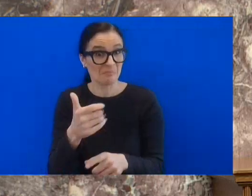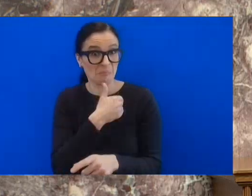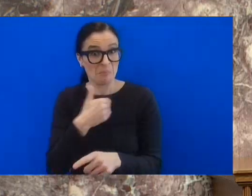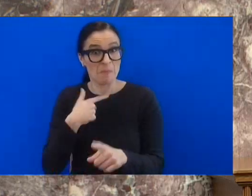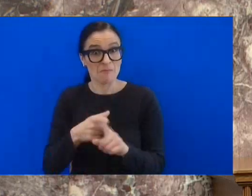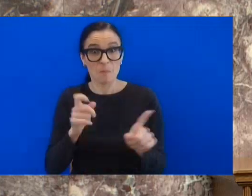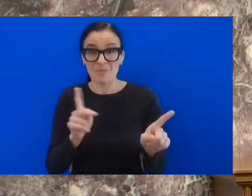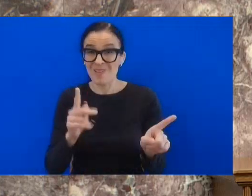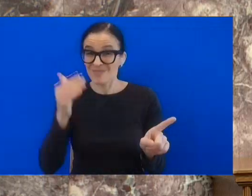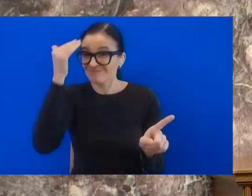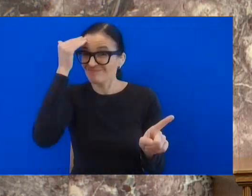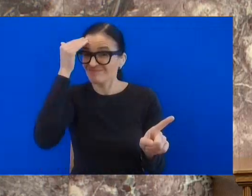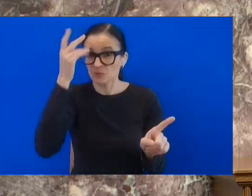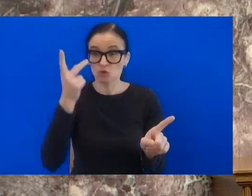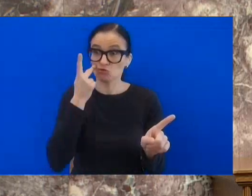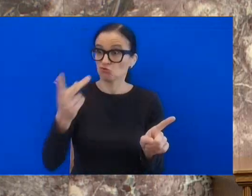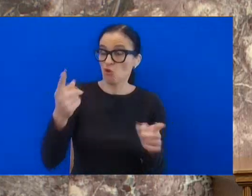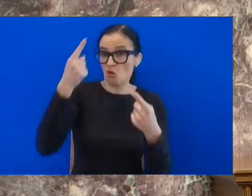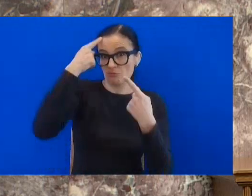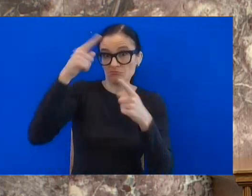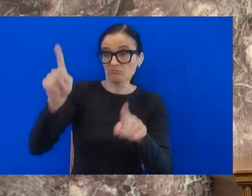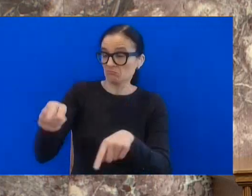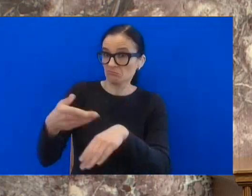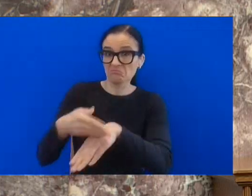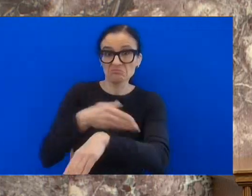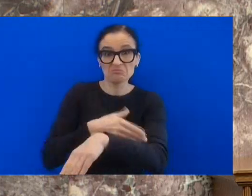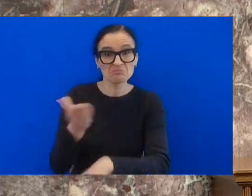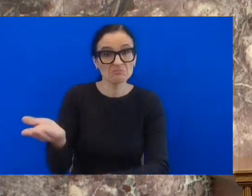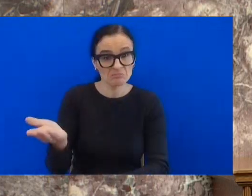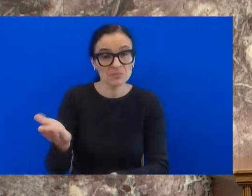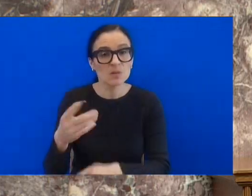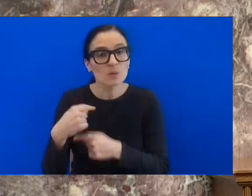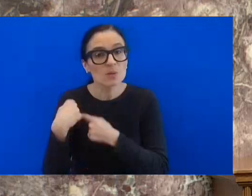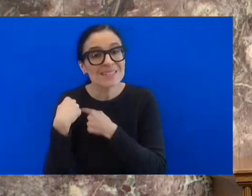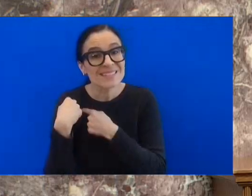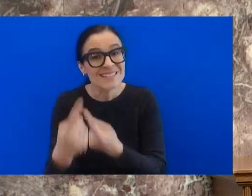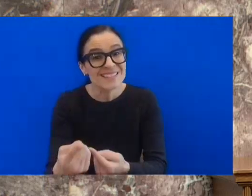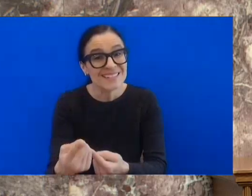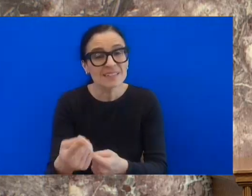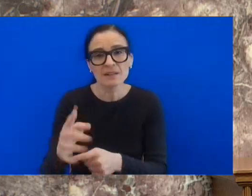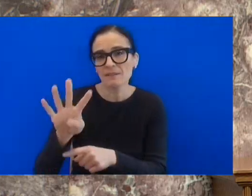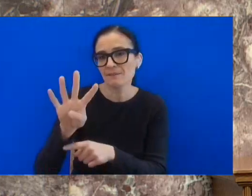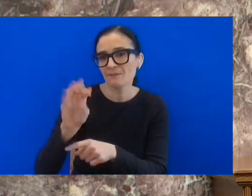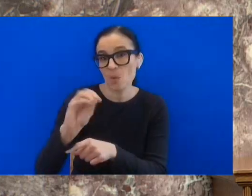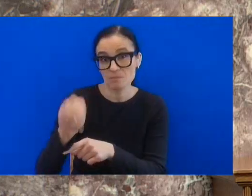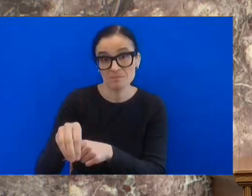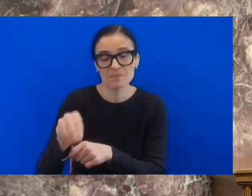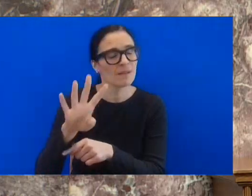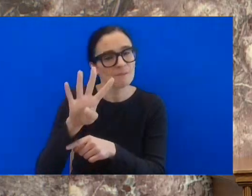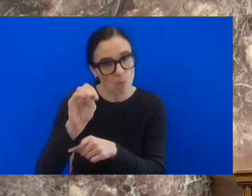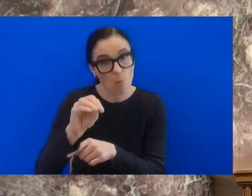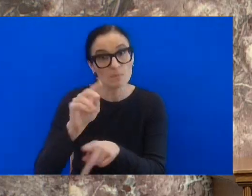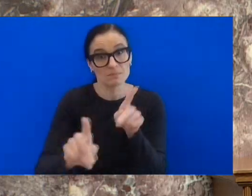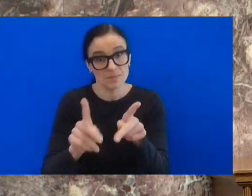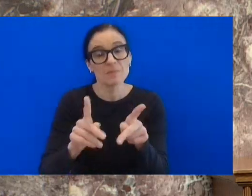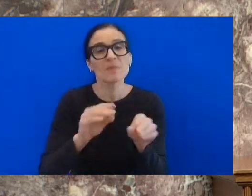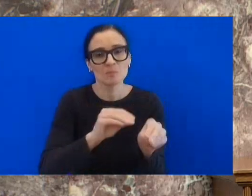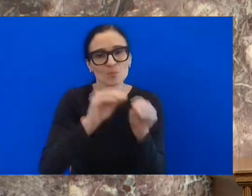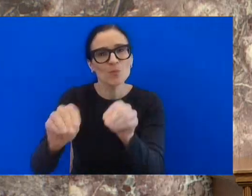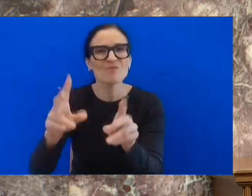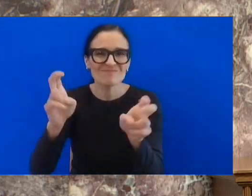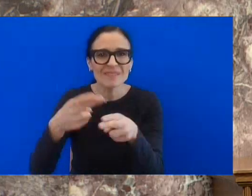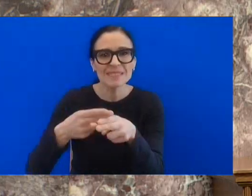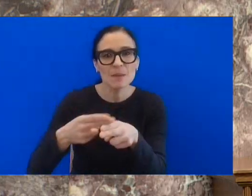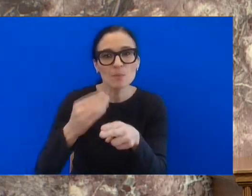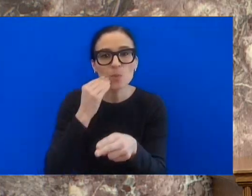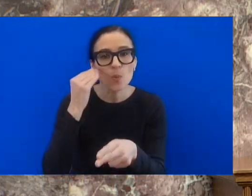months, 40 people have already moved into the temporary housing and found their way back to connecting with family,